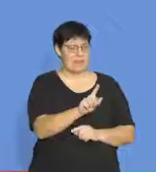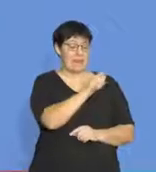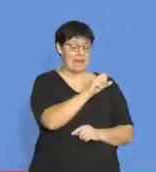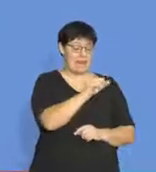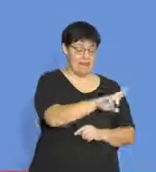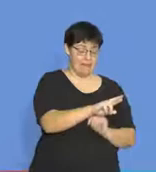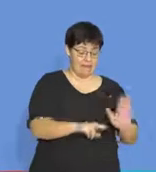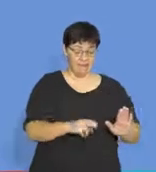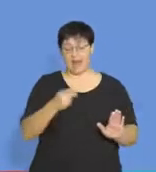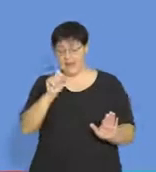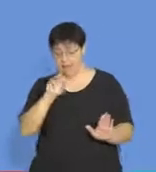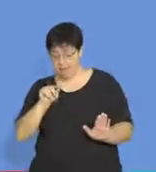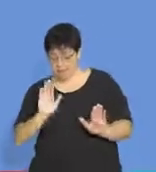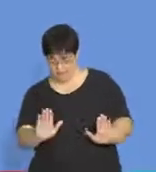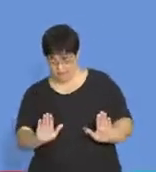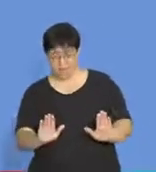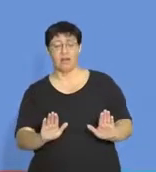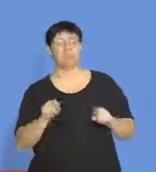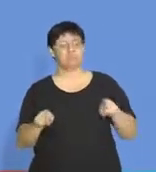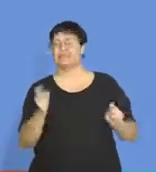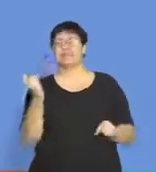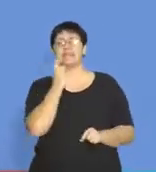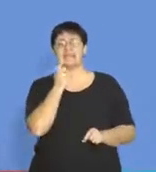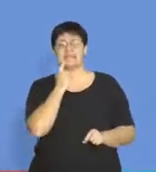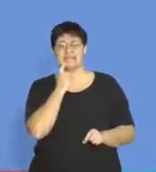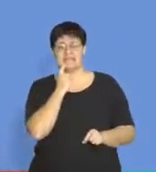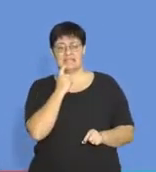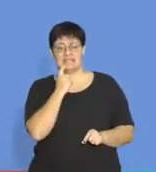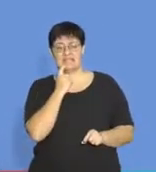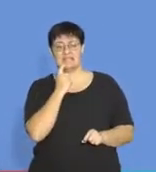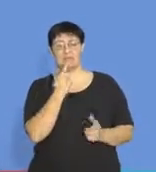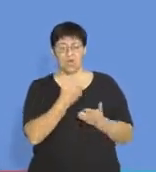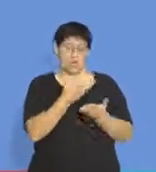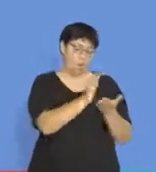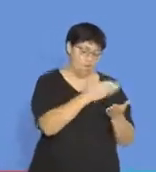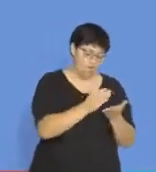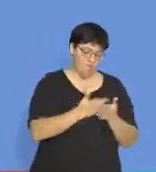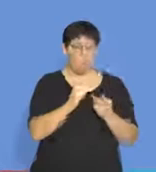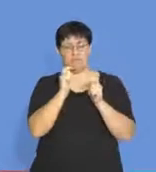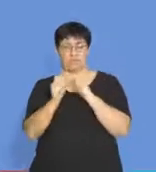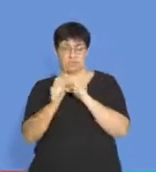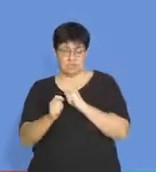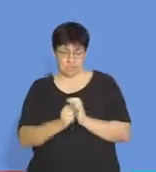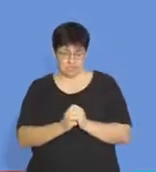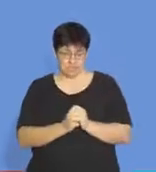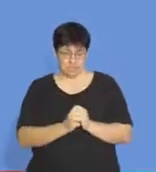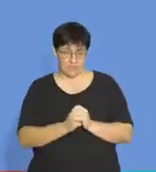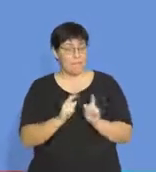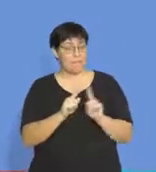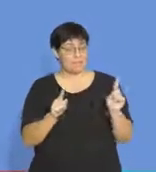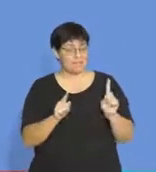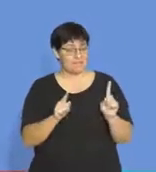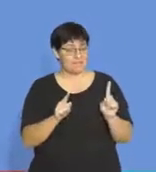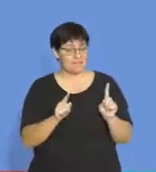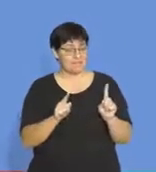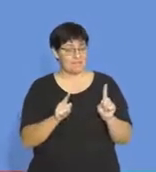if I have two linear equations. Remember, it's easy. I can either go for elimination or substitution. But as soon as